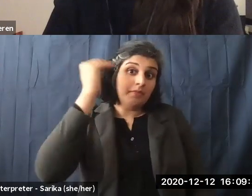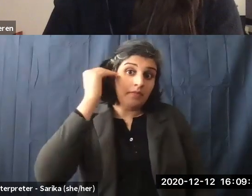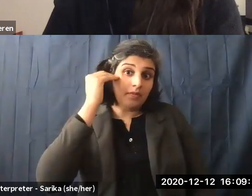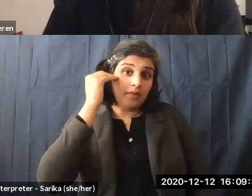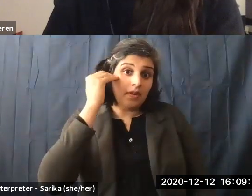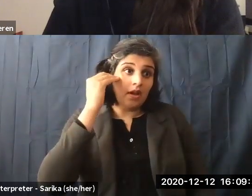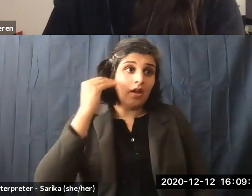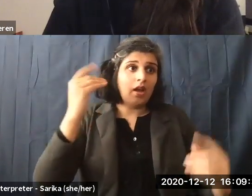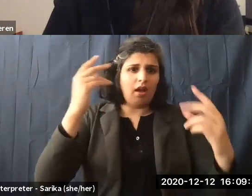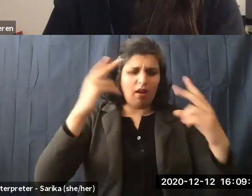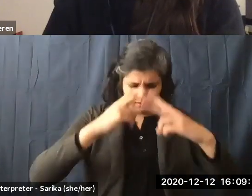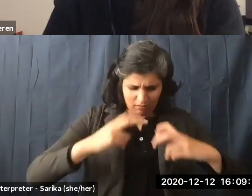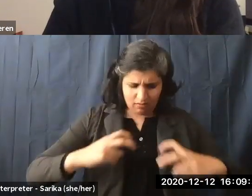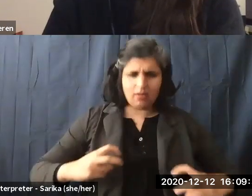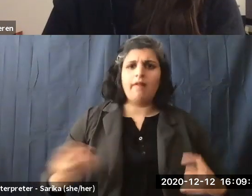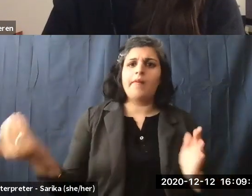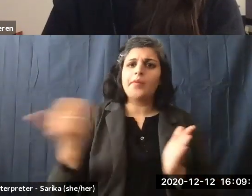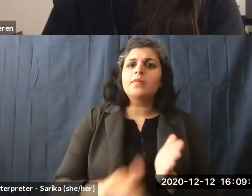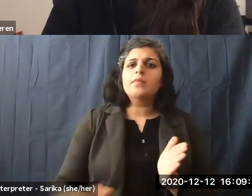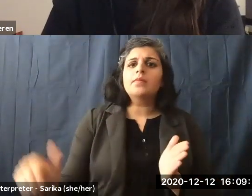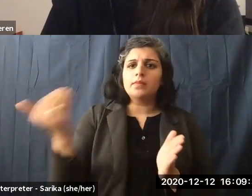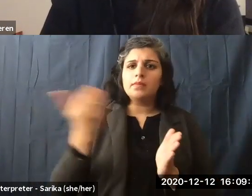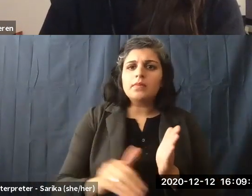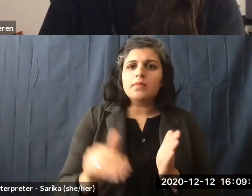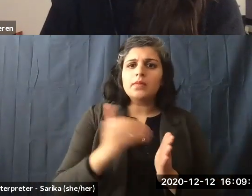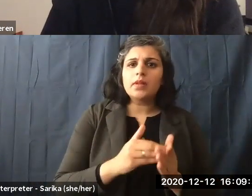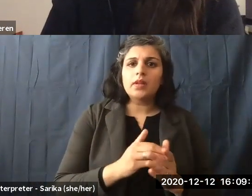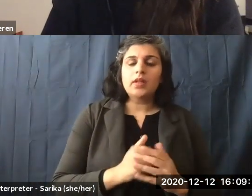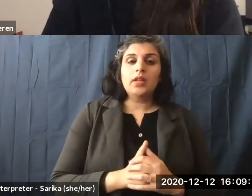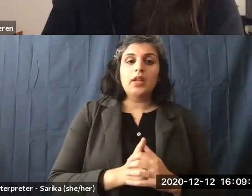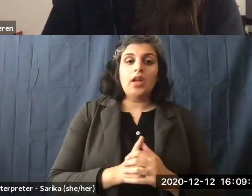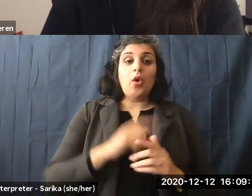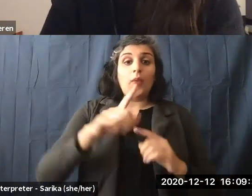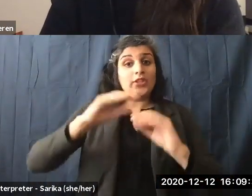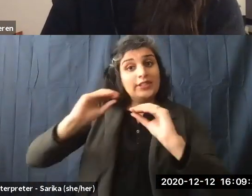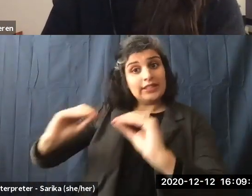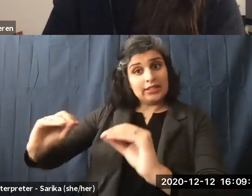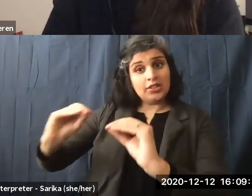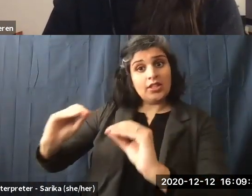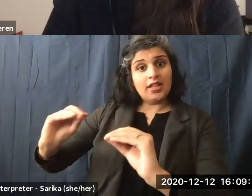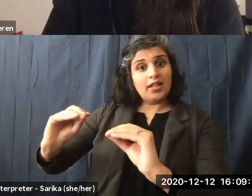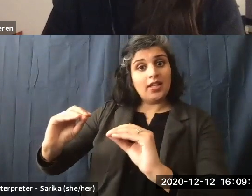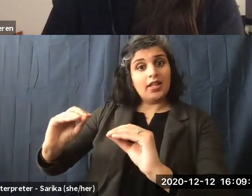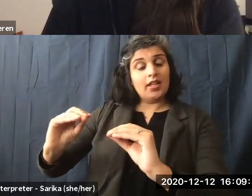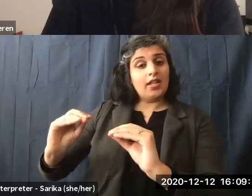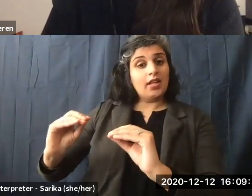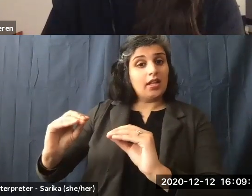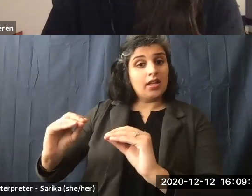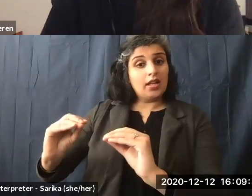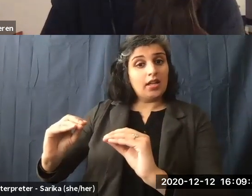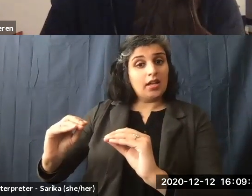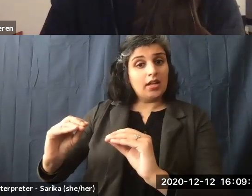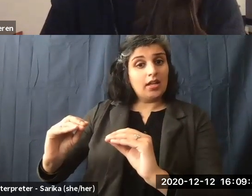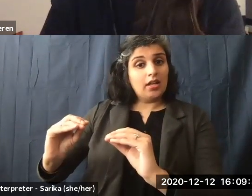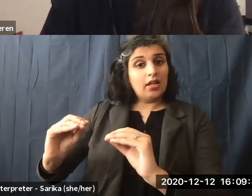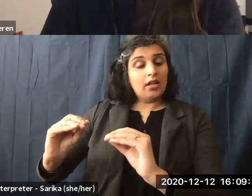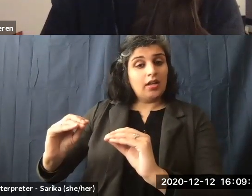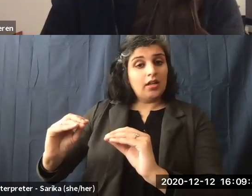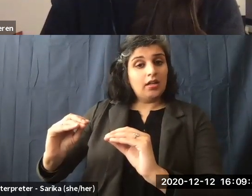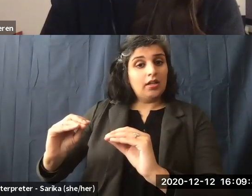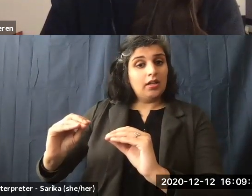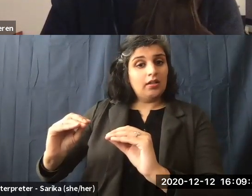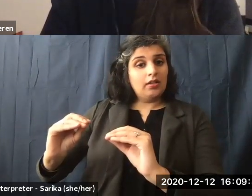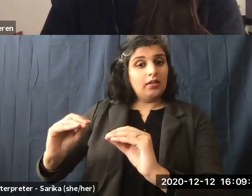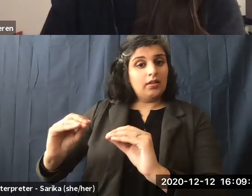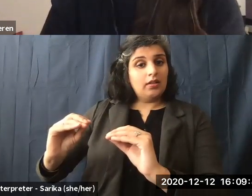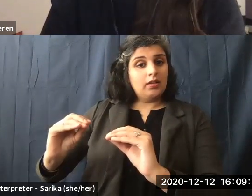ourselves. And I can say, when you like teaching, that's like something, obviously, you, you want to, you wouldn't be